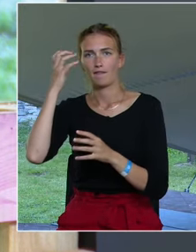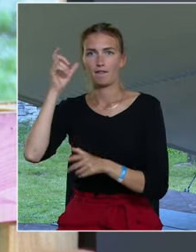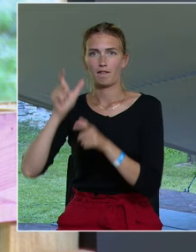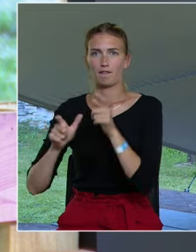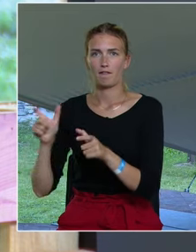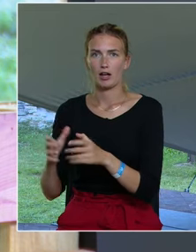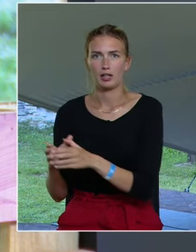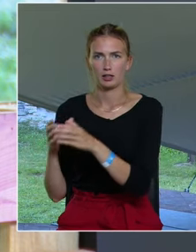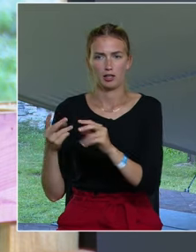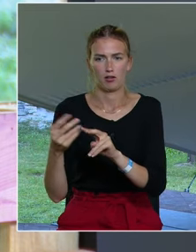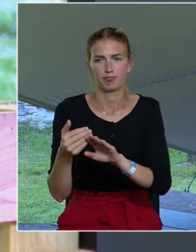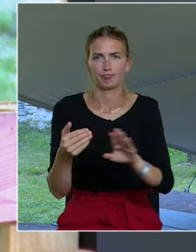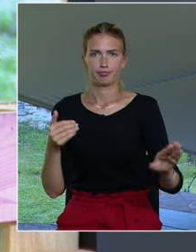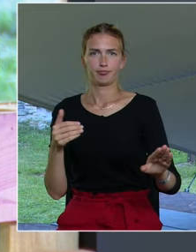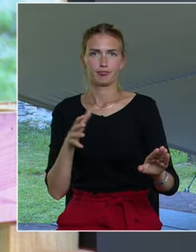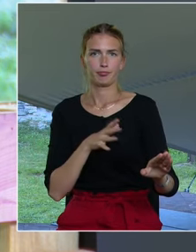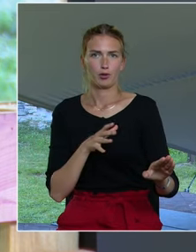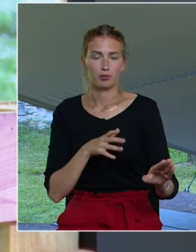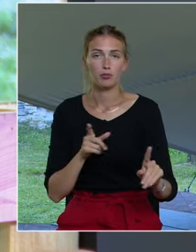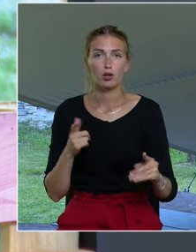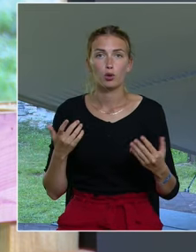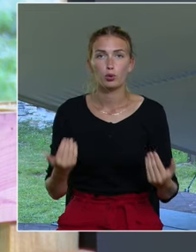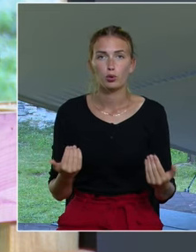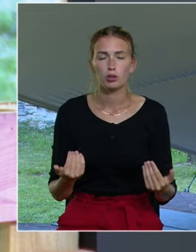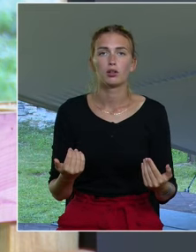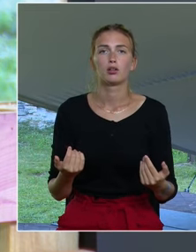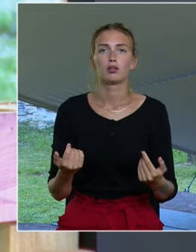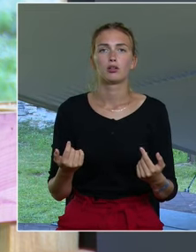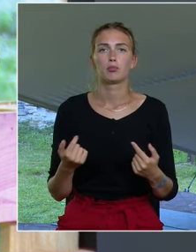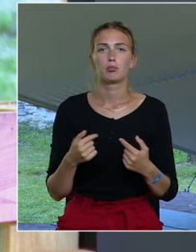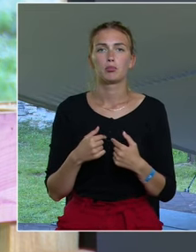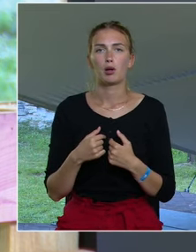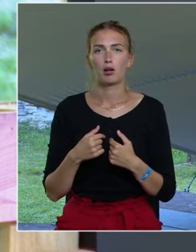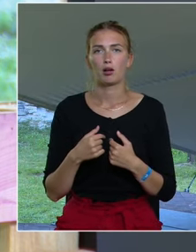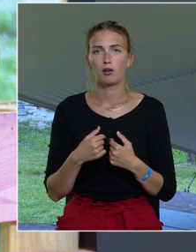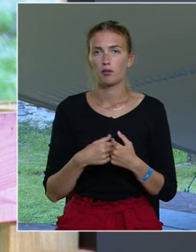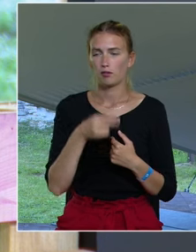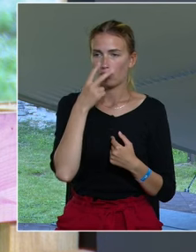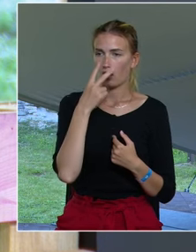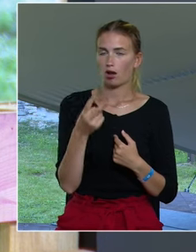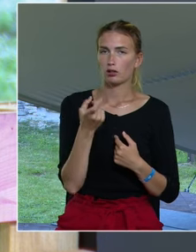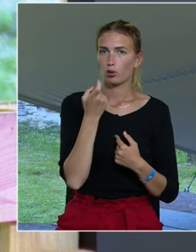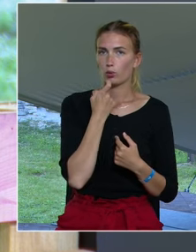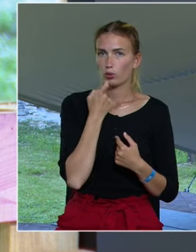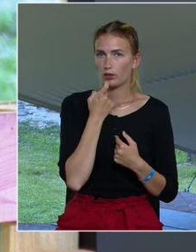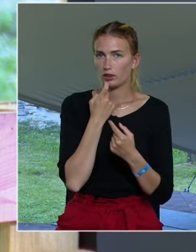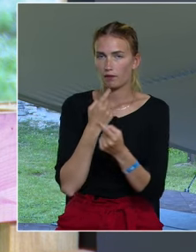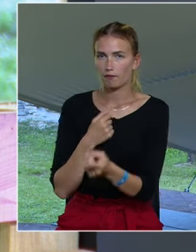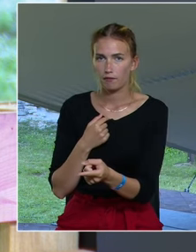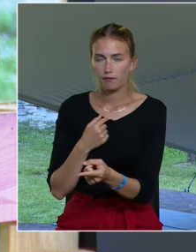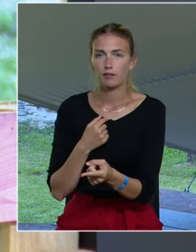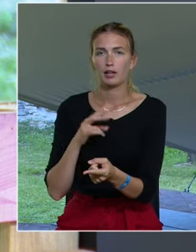somehow unofficial stuff. Yeah, but now what I find very, very interesting in the blockchain area or